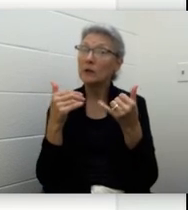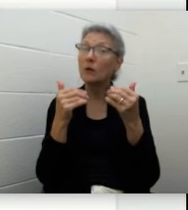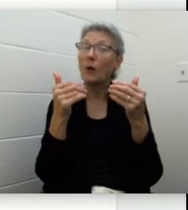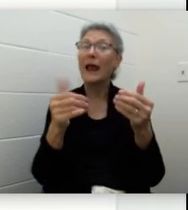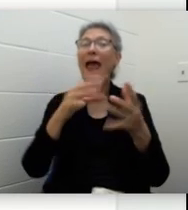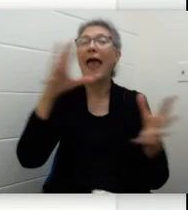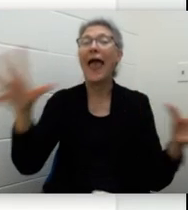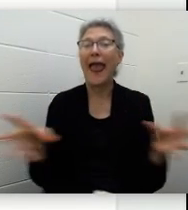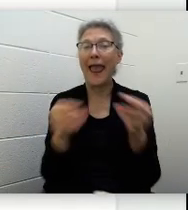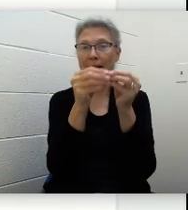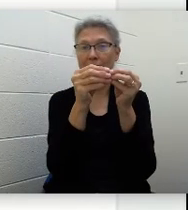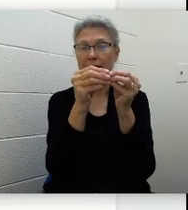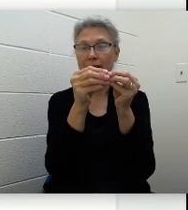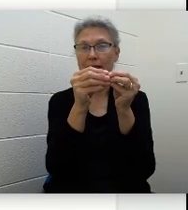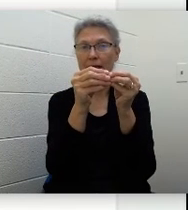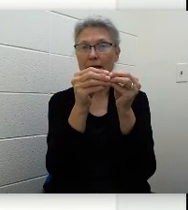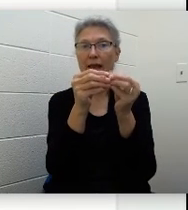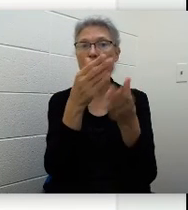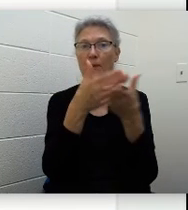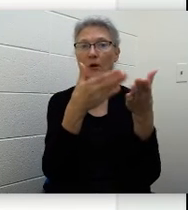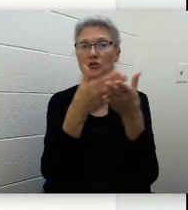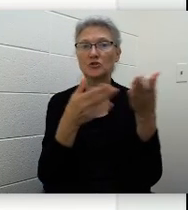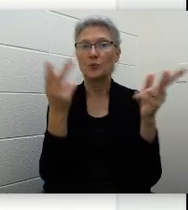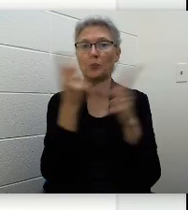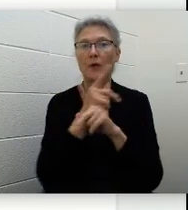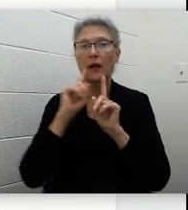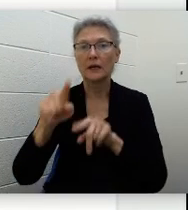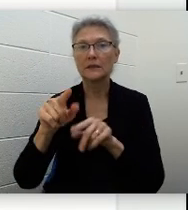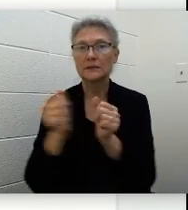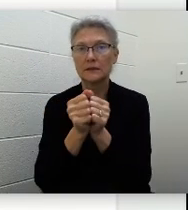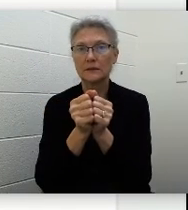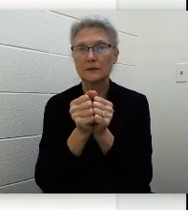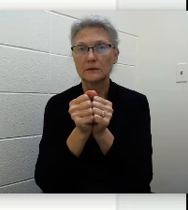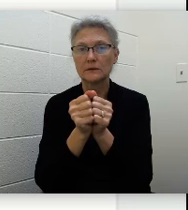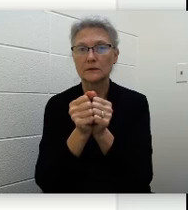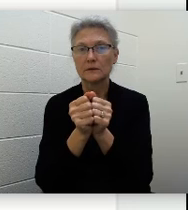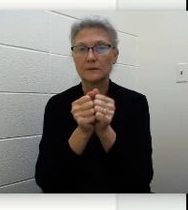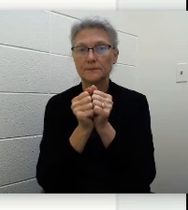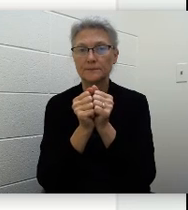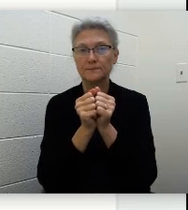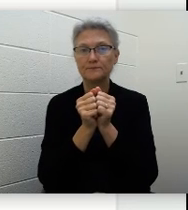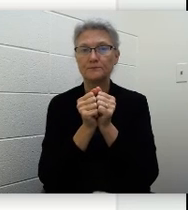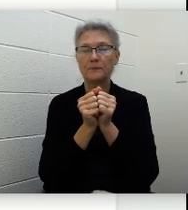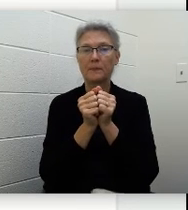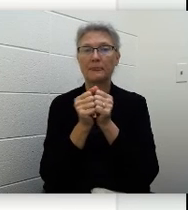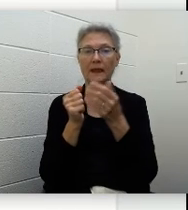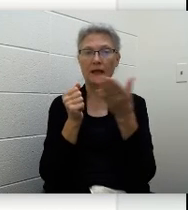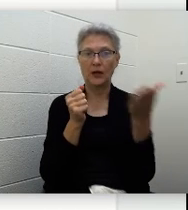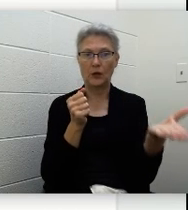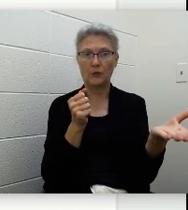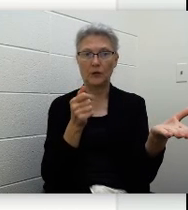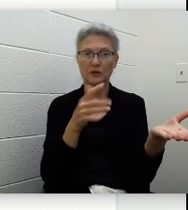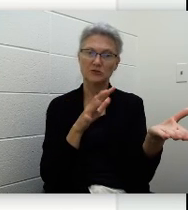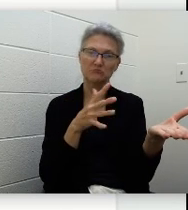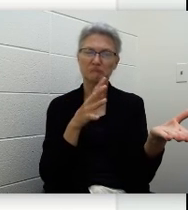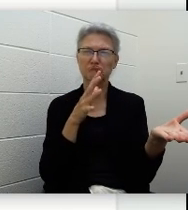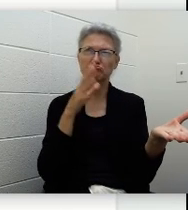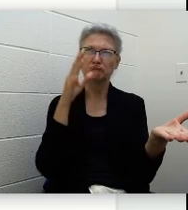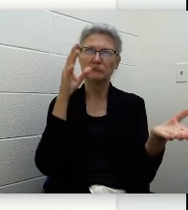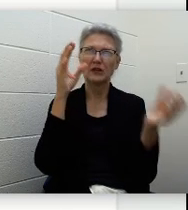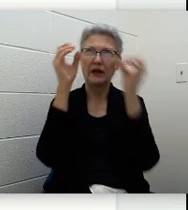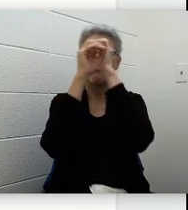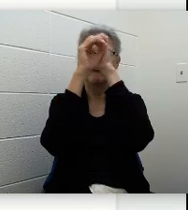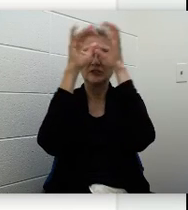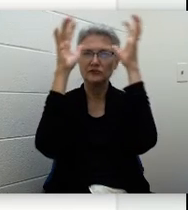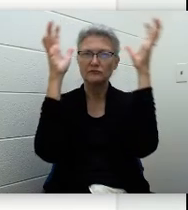and add our partial products together. So over here, you can just kind of envision